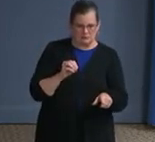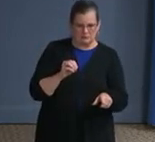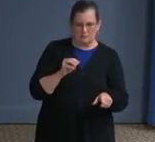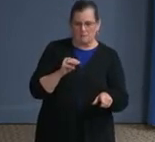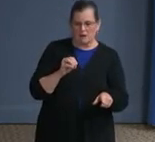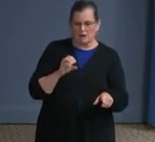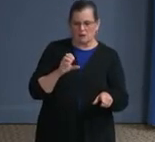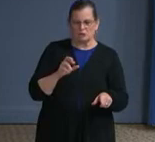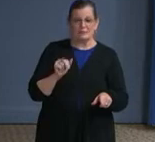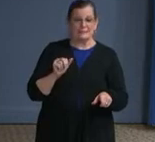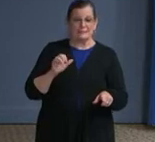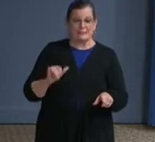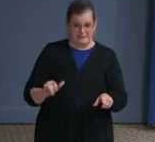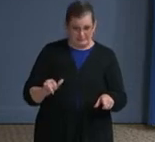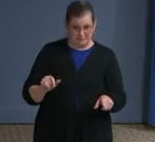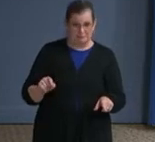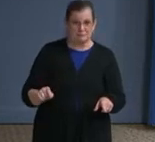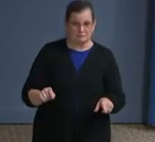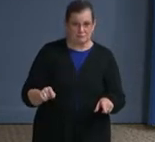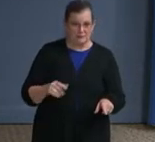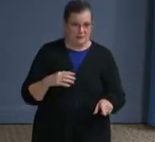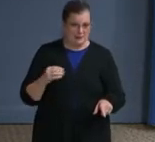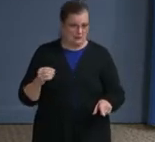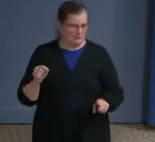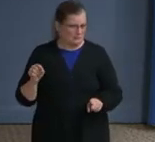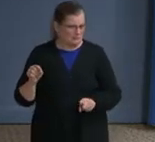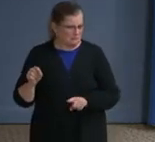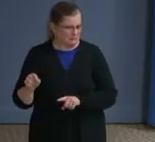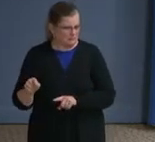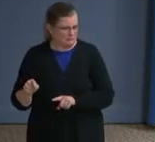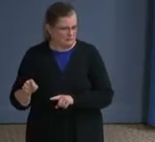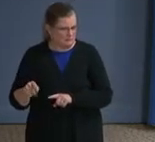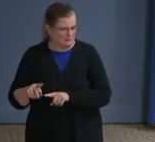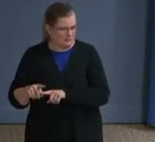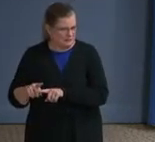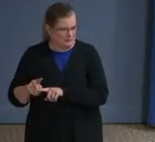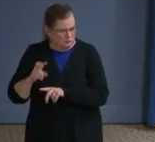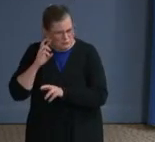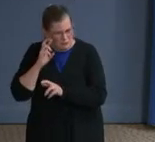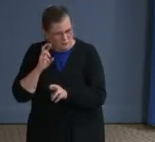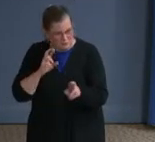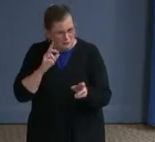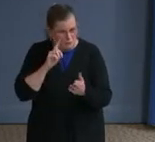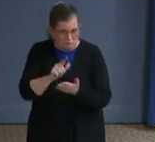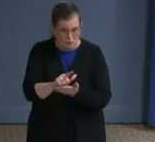traditions, including law and order and respect for law in this country.